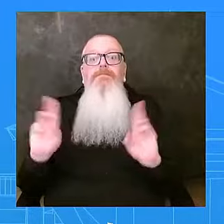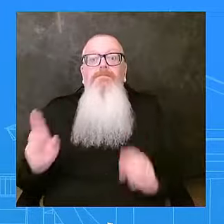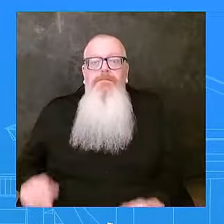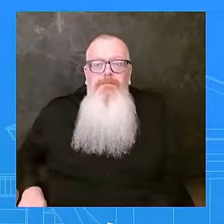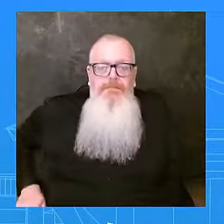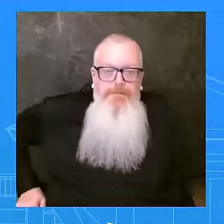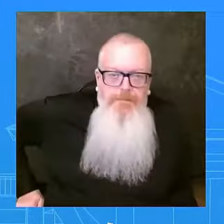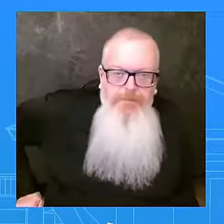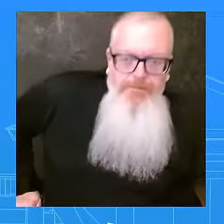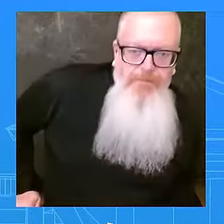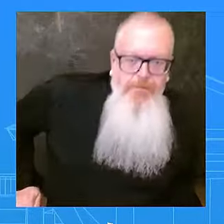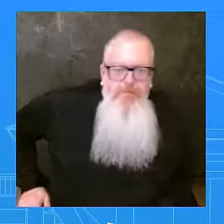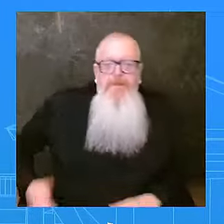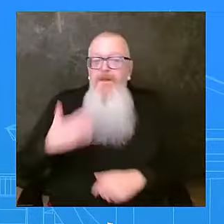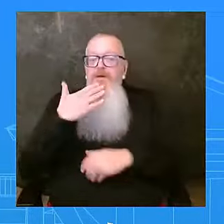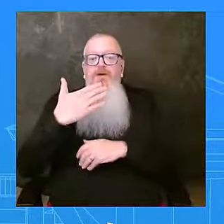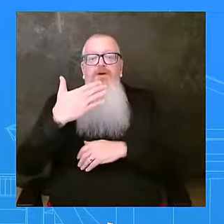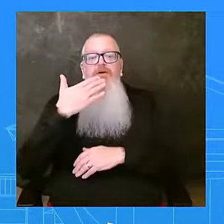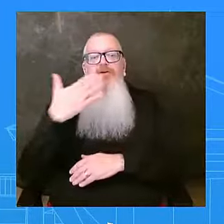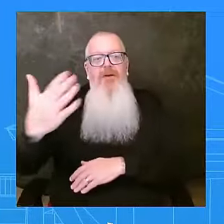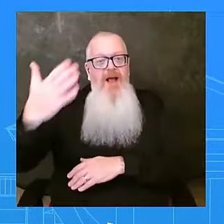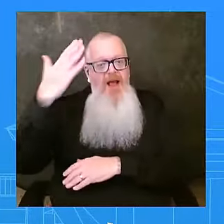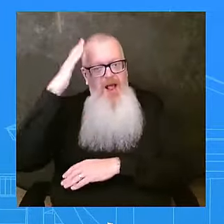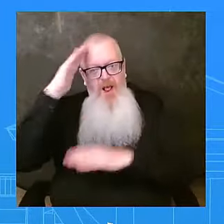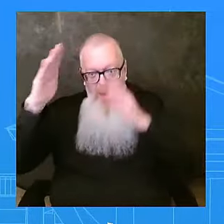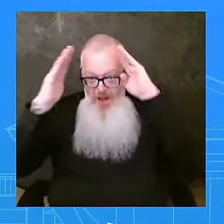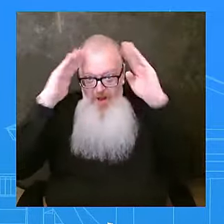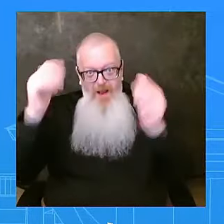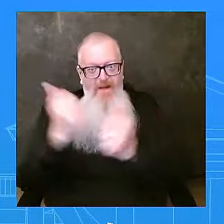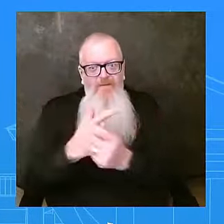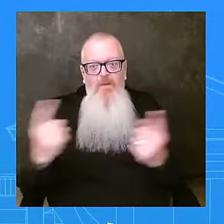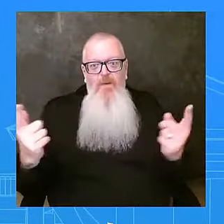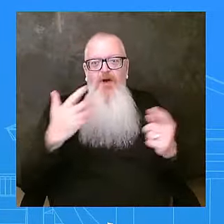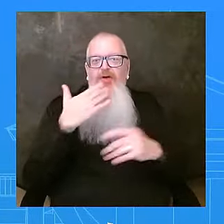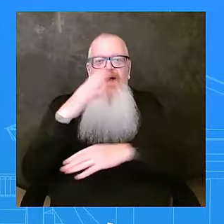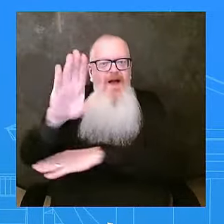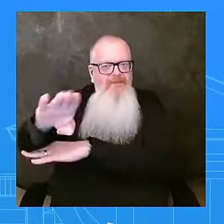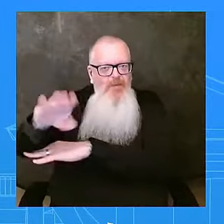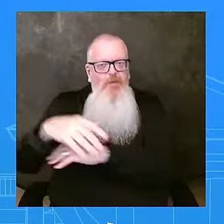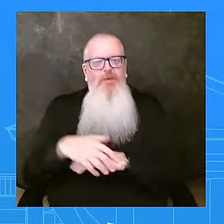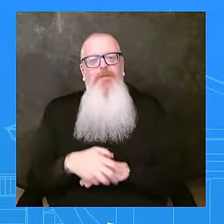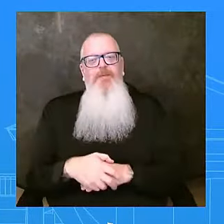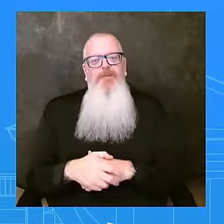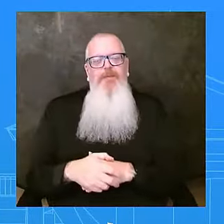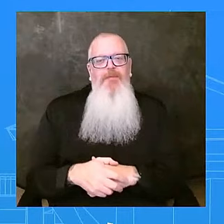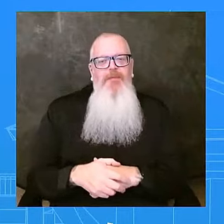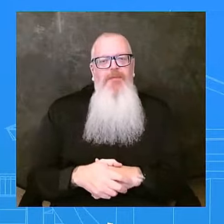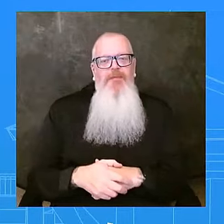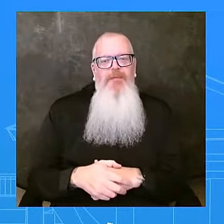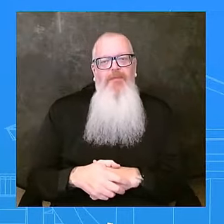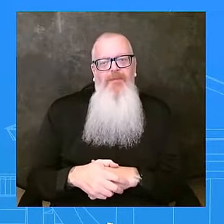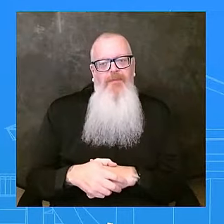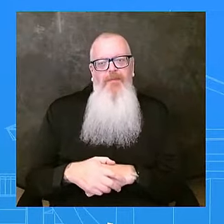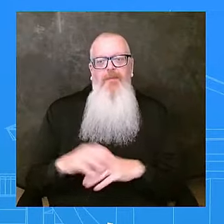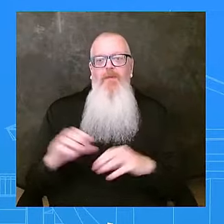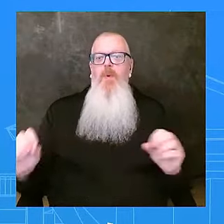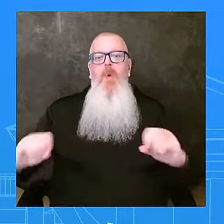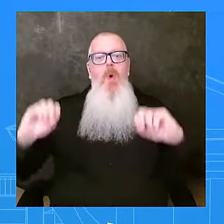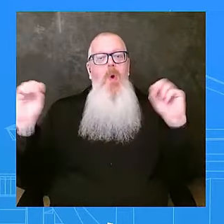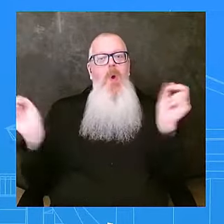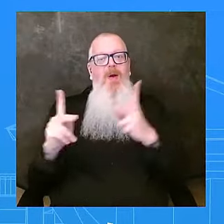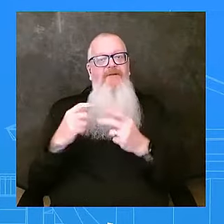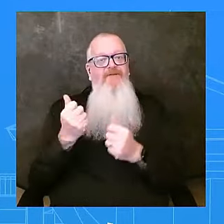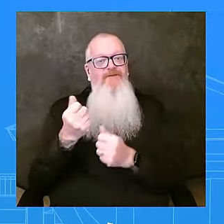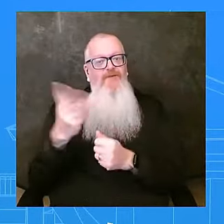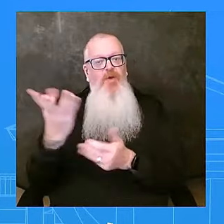Hi, everybody. Good afternoon. Good afternoon. Okay, I have a couple things at the top. Please bear with